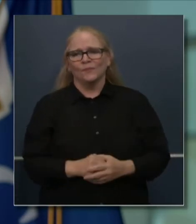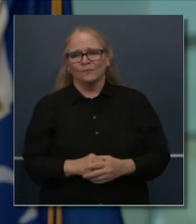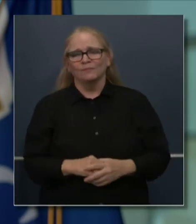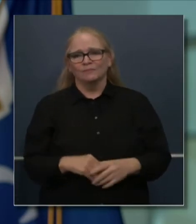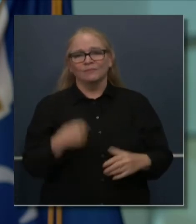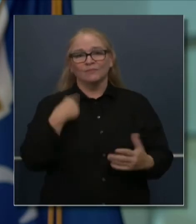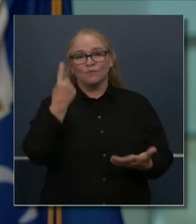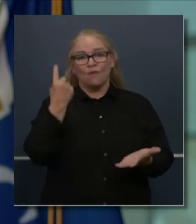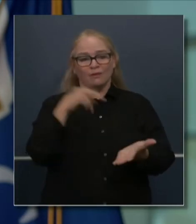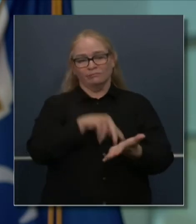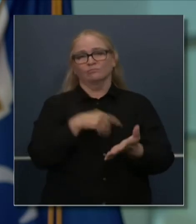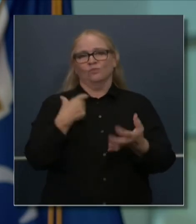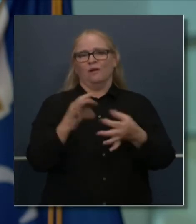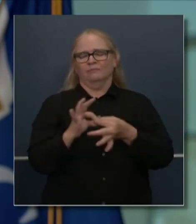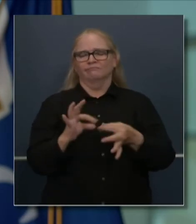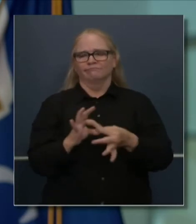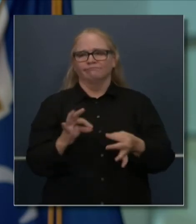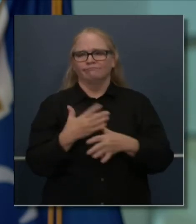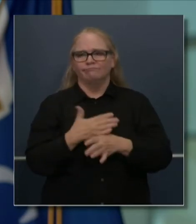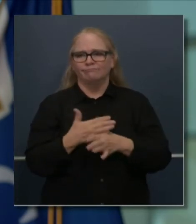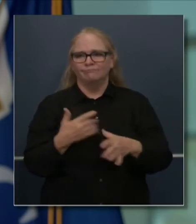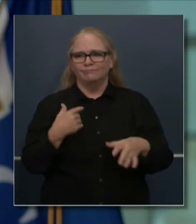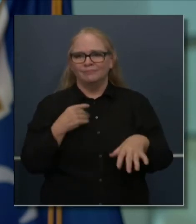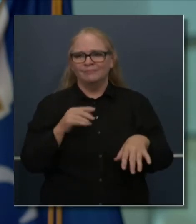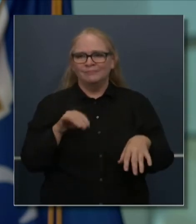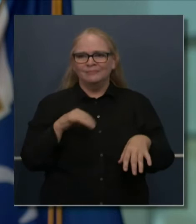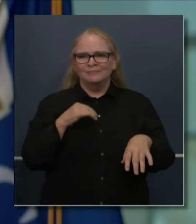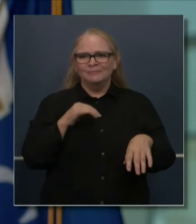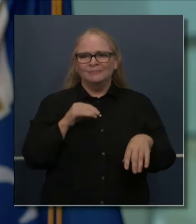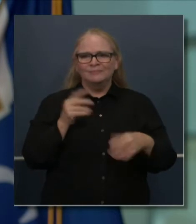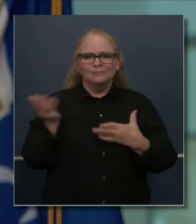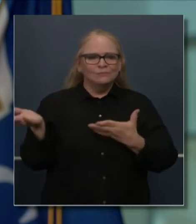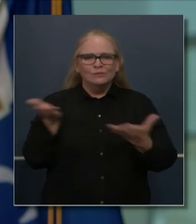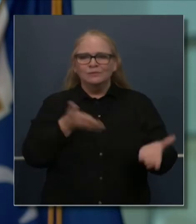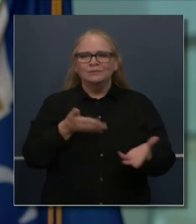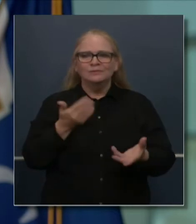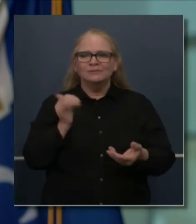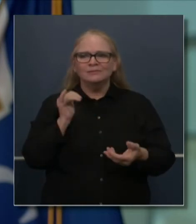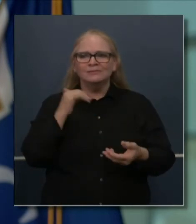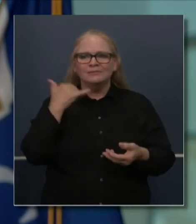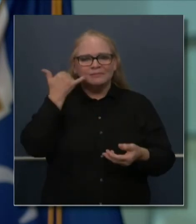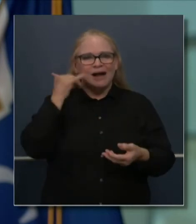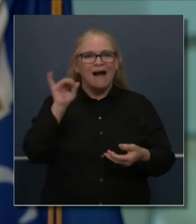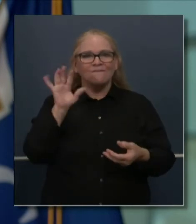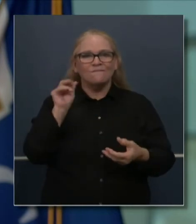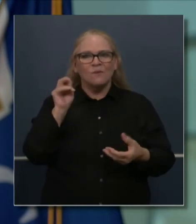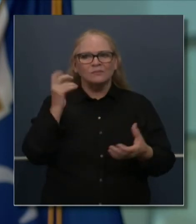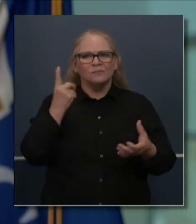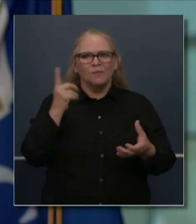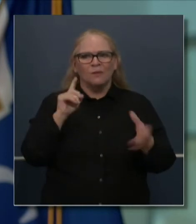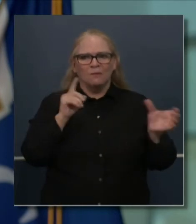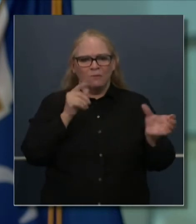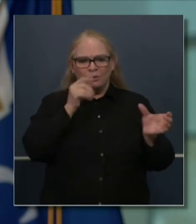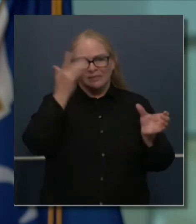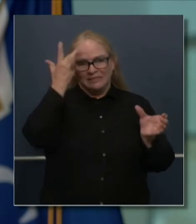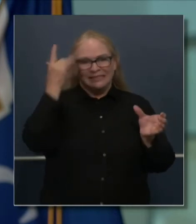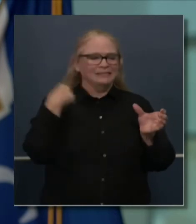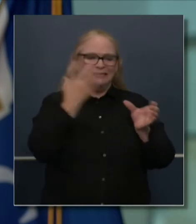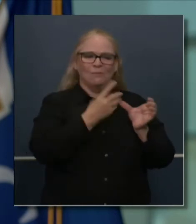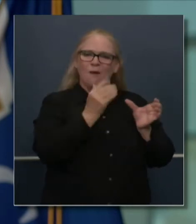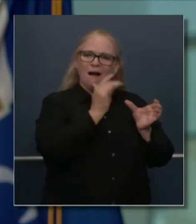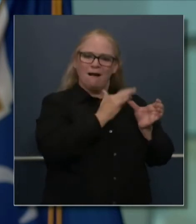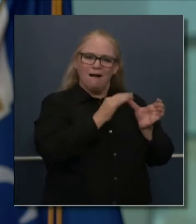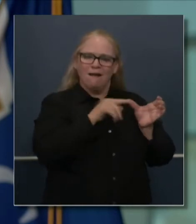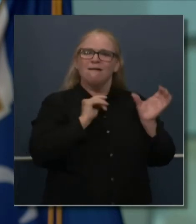iPhones so their loved ones can see their loved one in an ICU. The